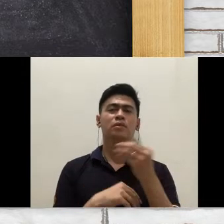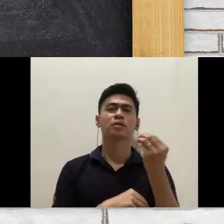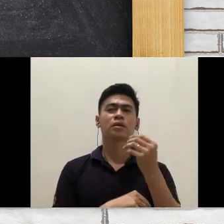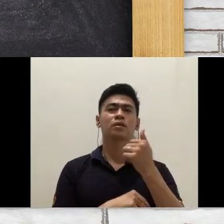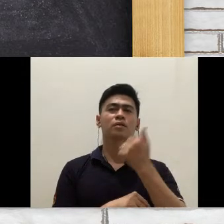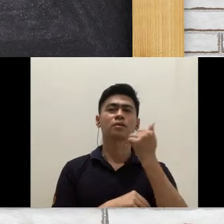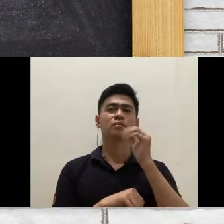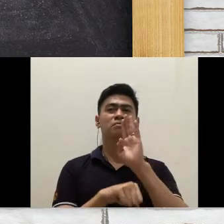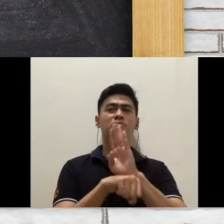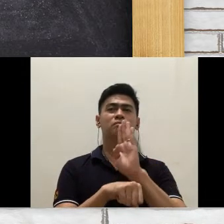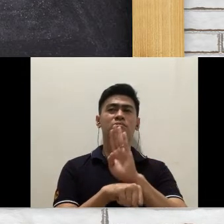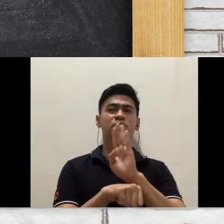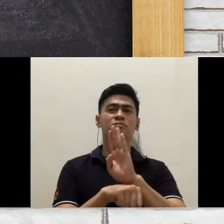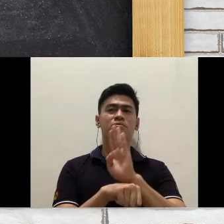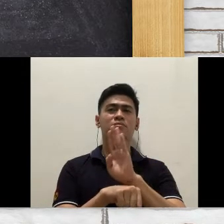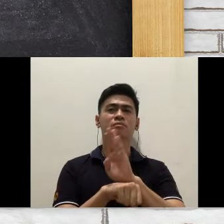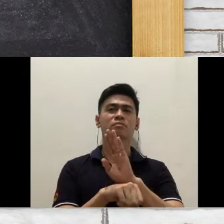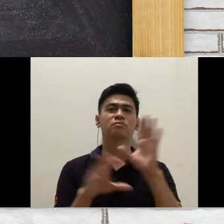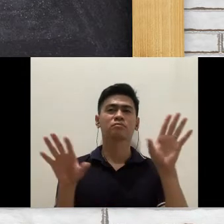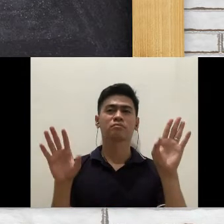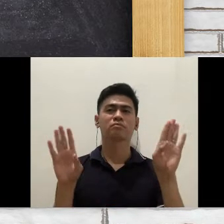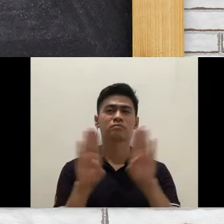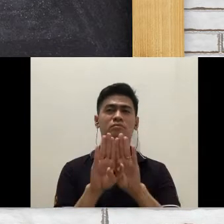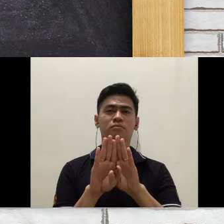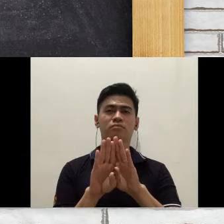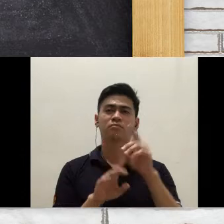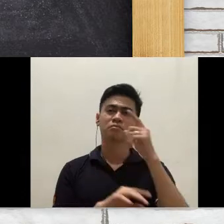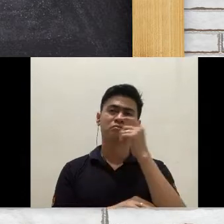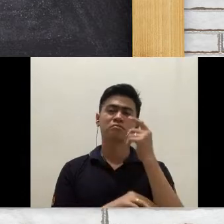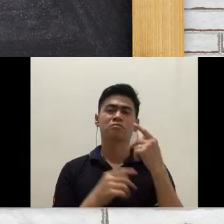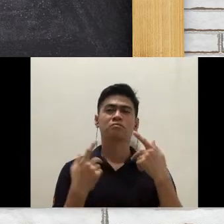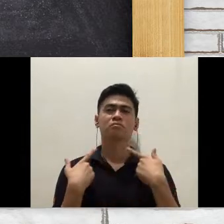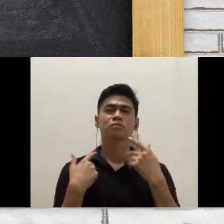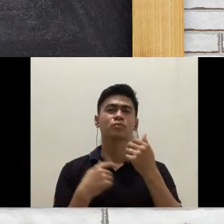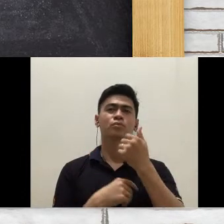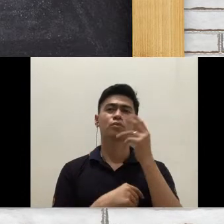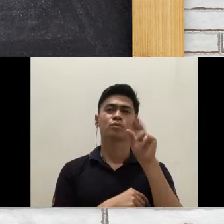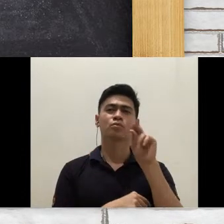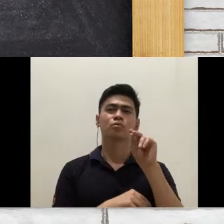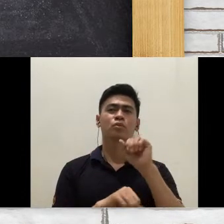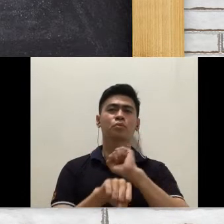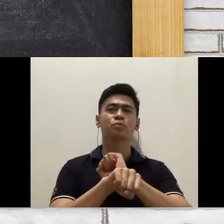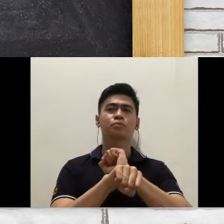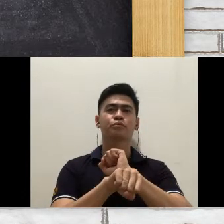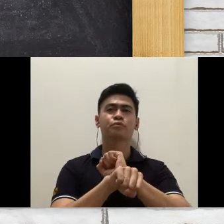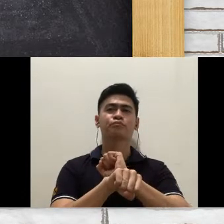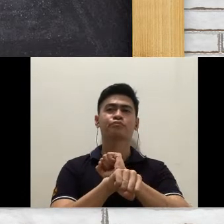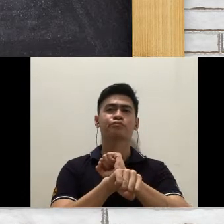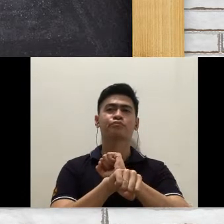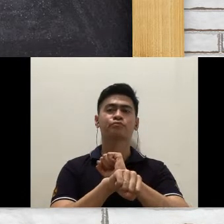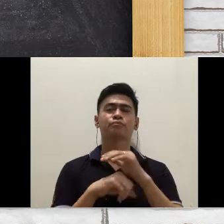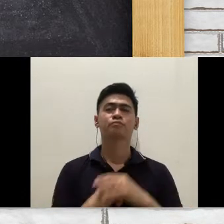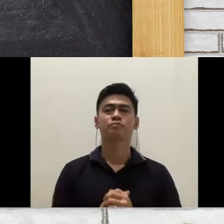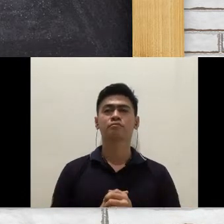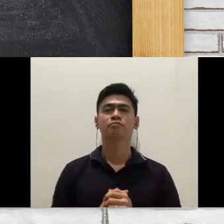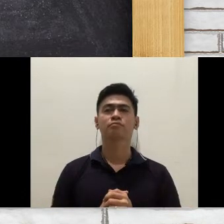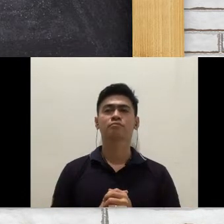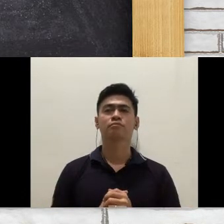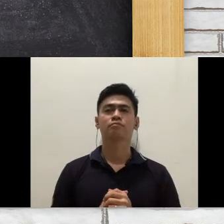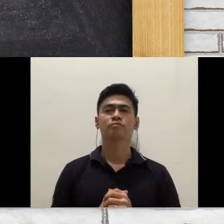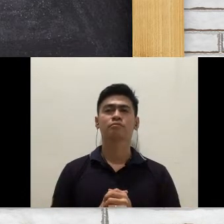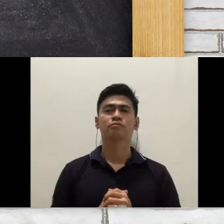to medium-sized businesses have closed, causing unemployment to millions of people.